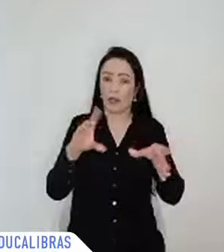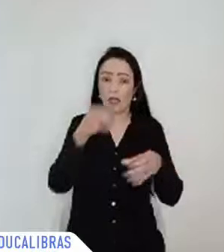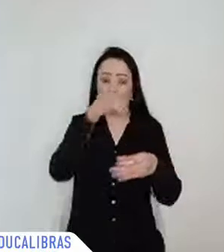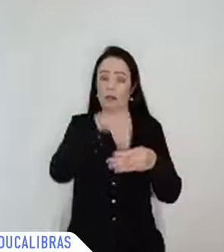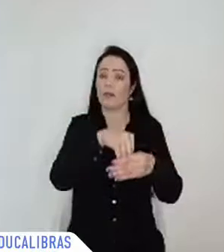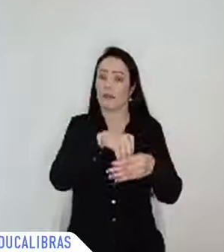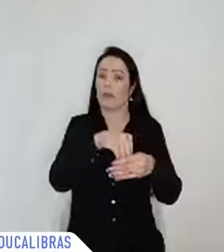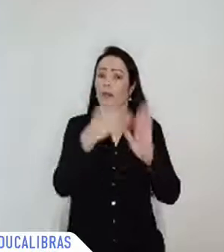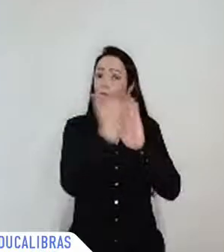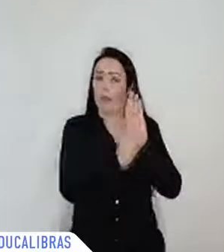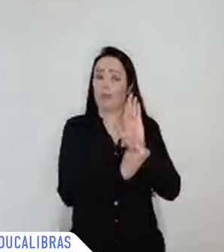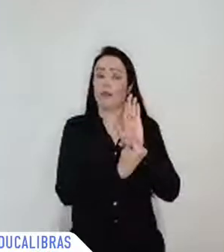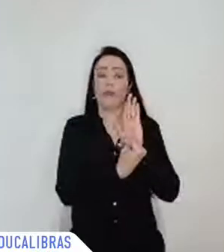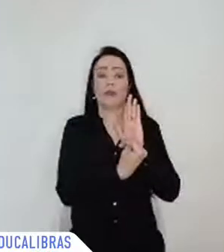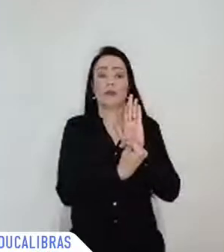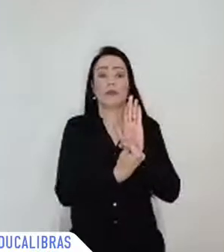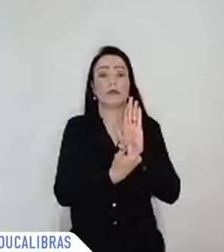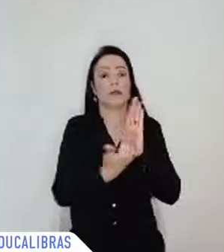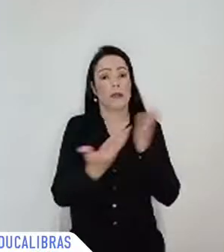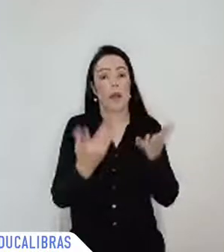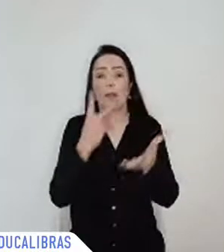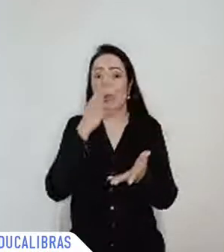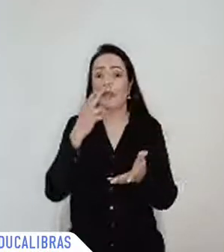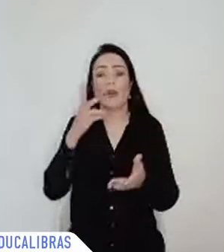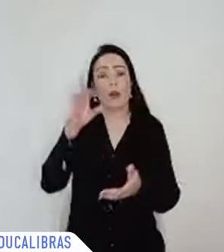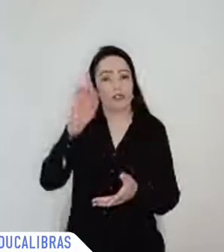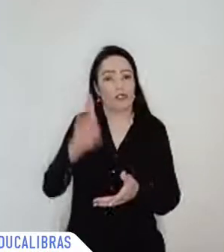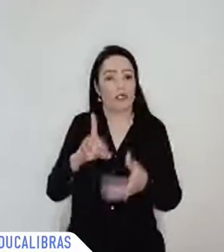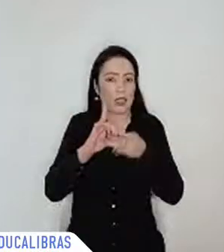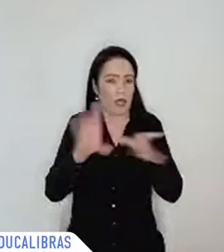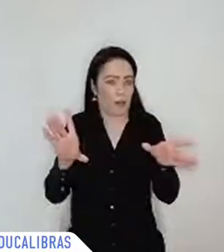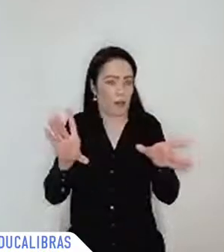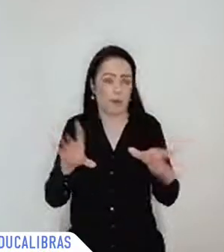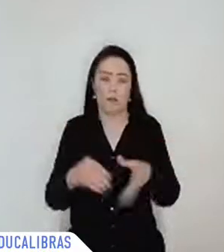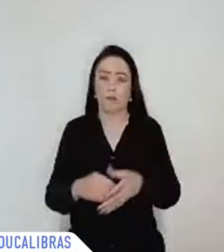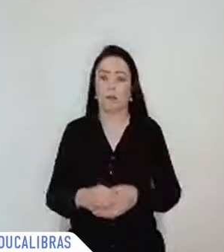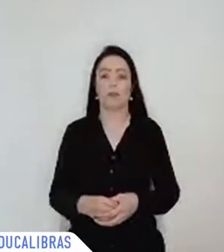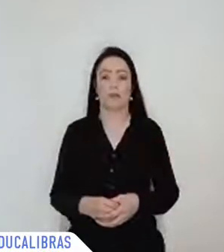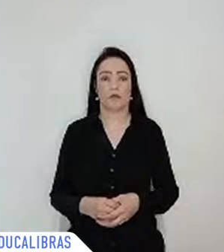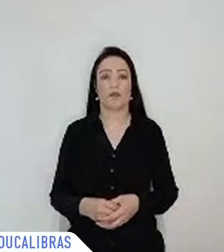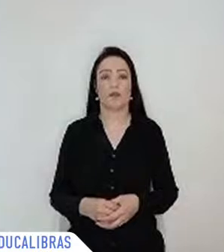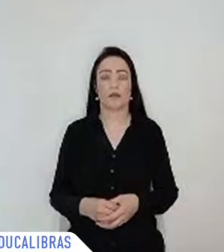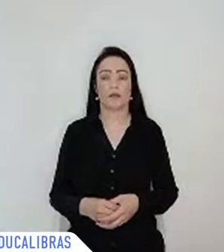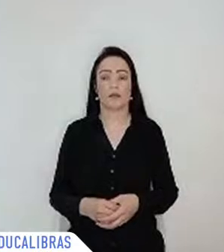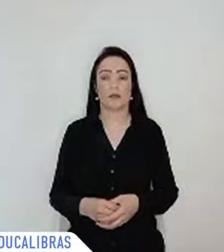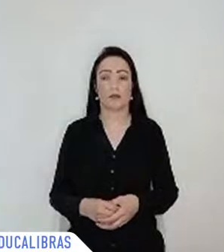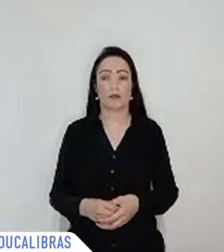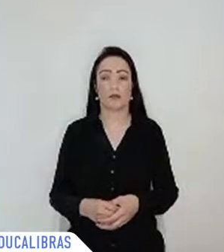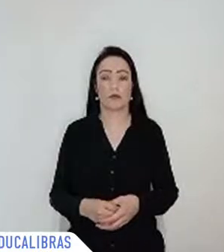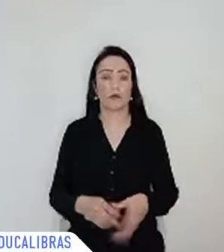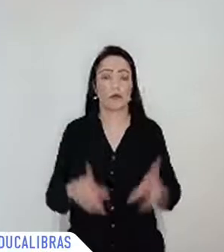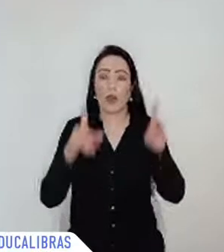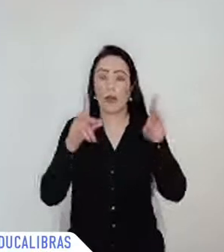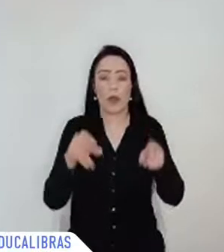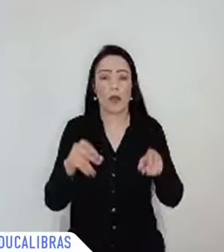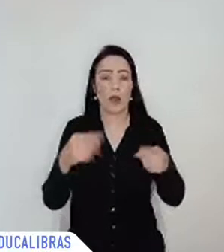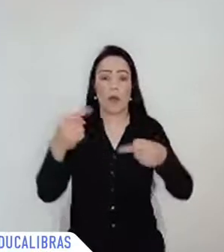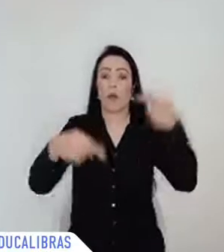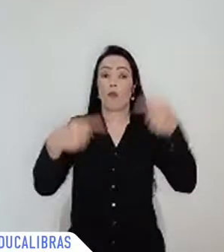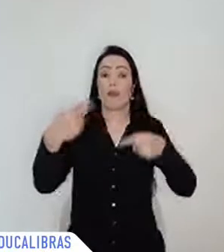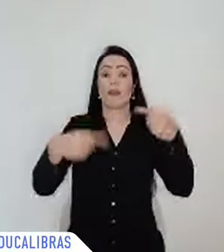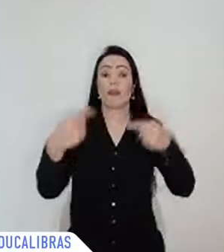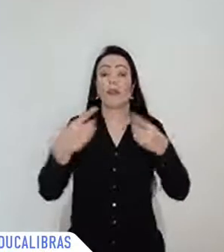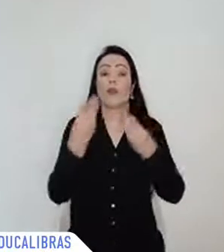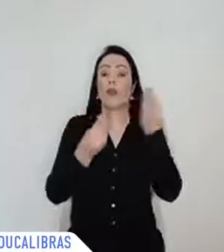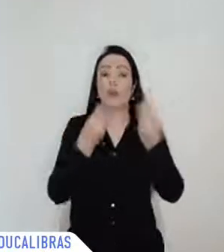but he is exercising his democracy. He, just the same way Bolsonaro is, he has the